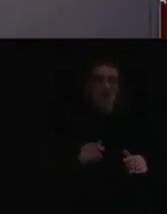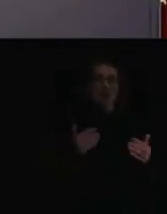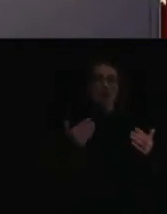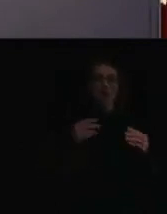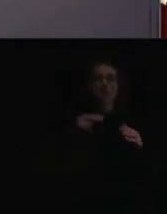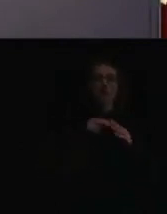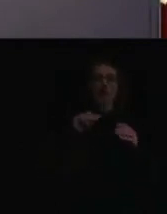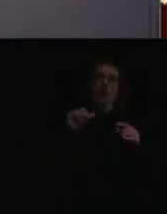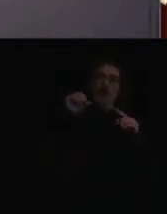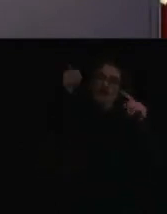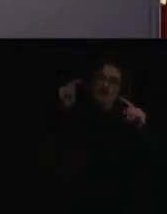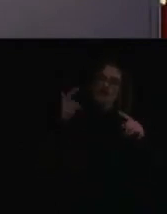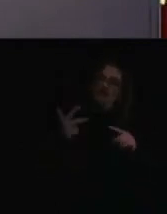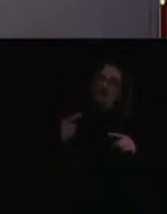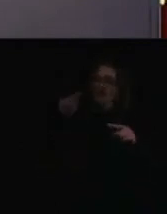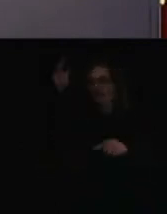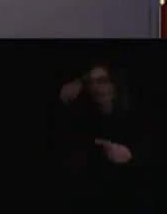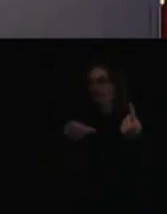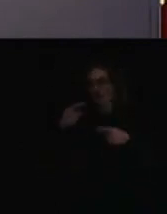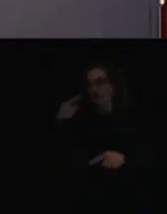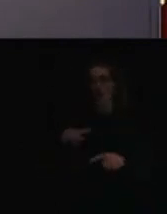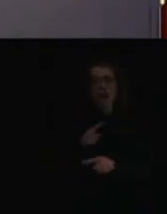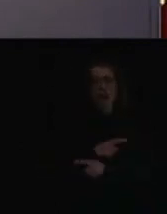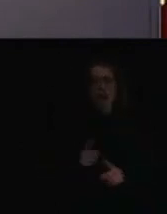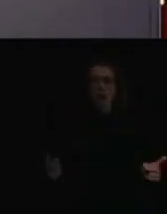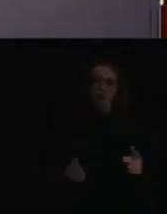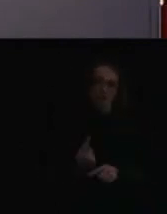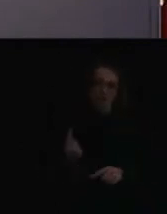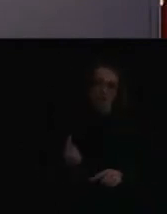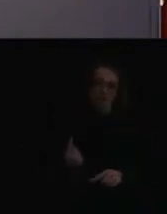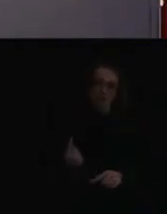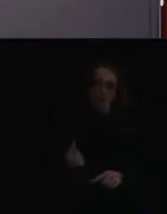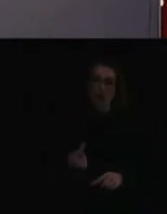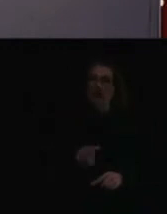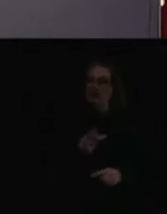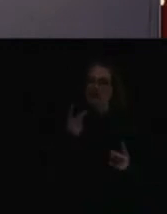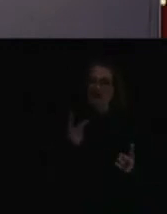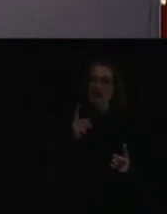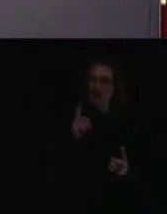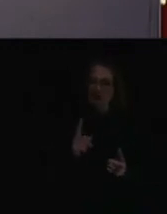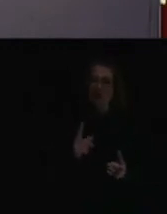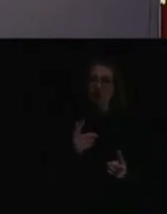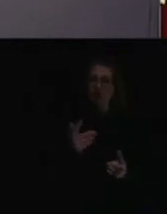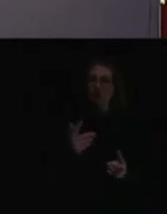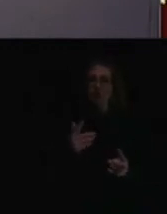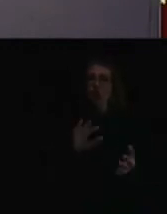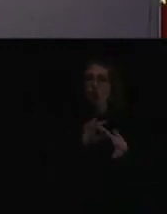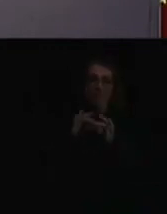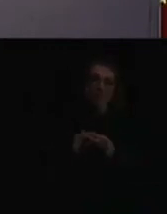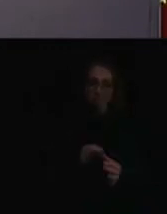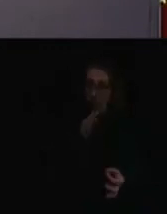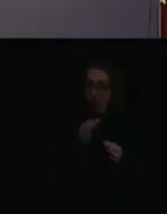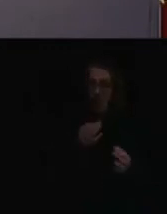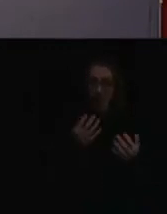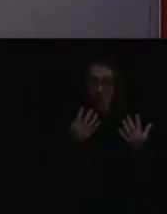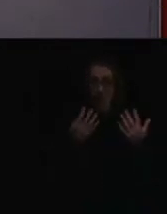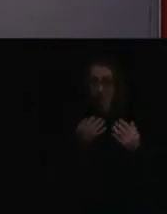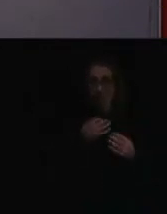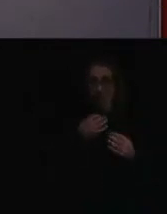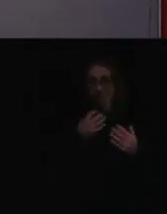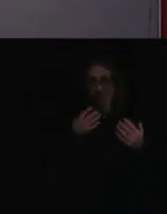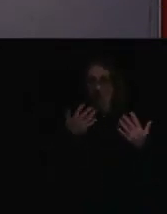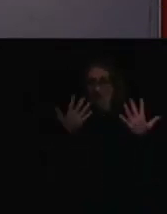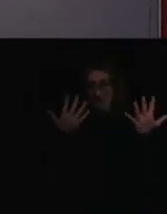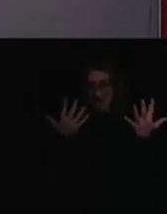Sometimes as first profession, sometimes second, sometimes third, but this is exactly why it was important to ask so many diverse questions.